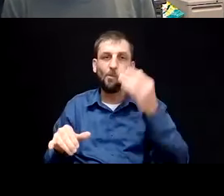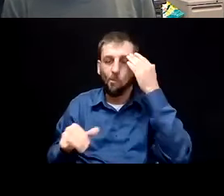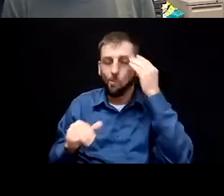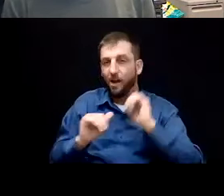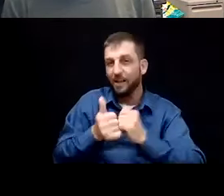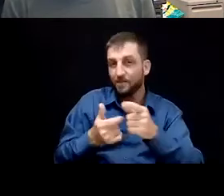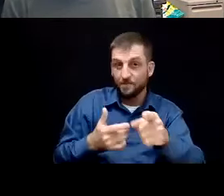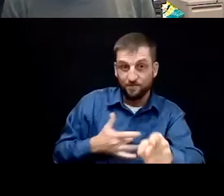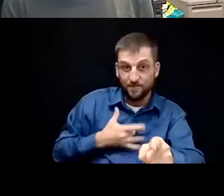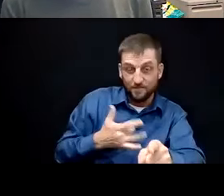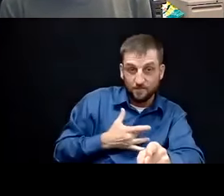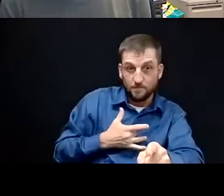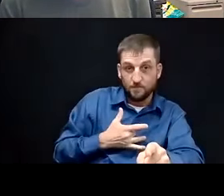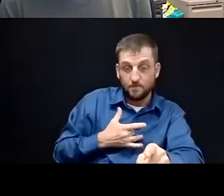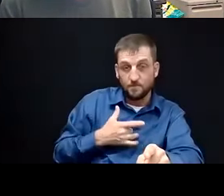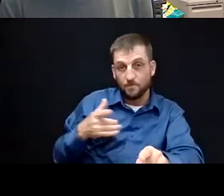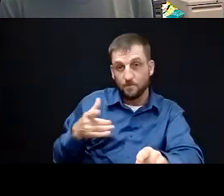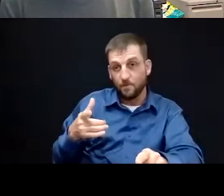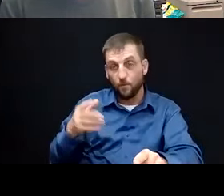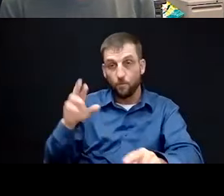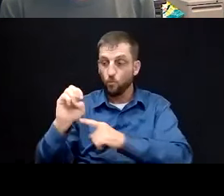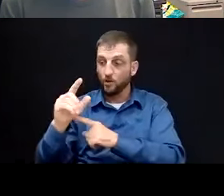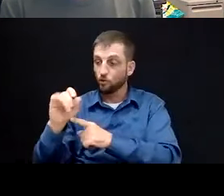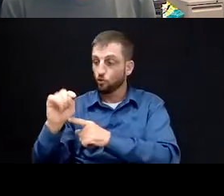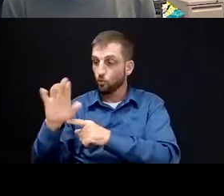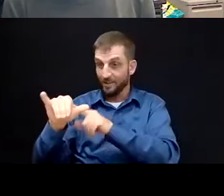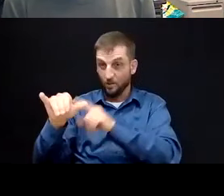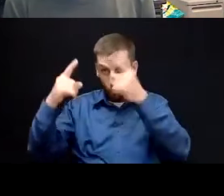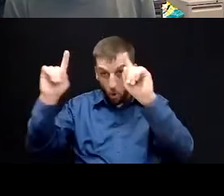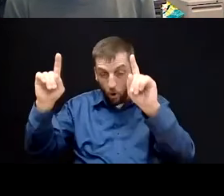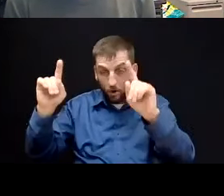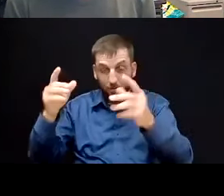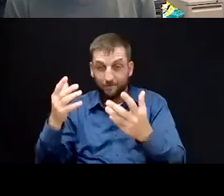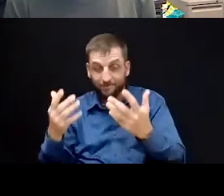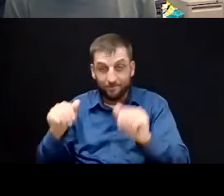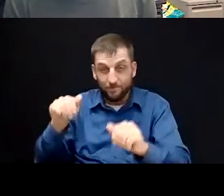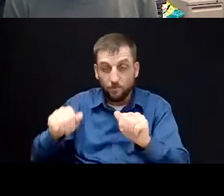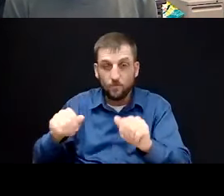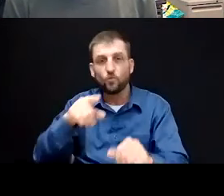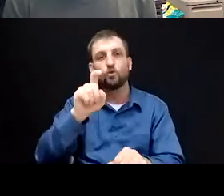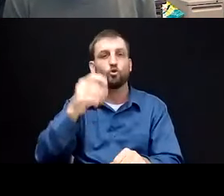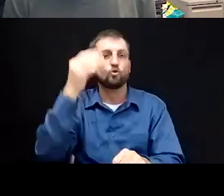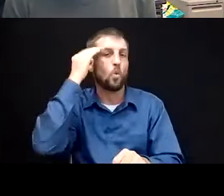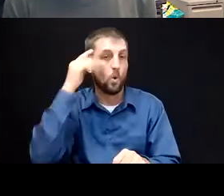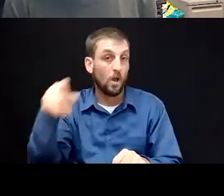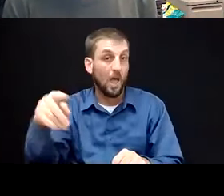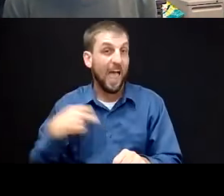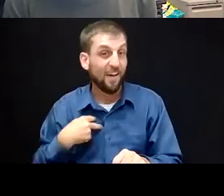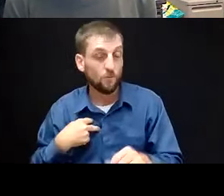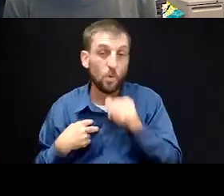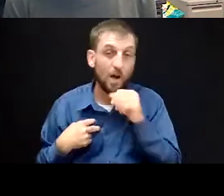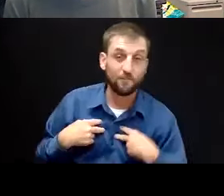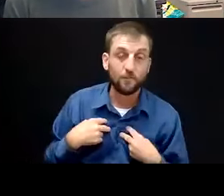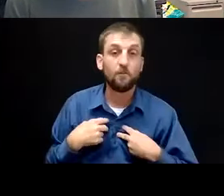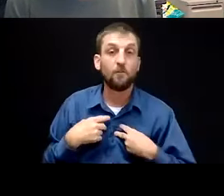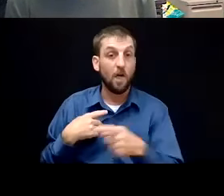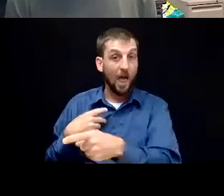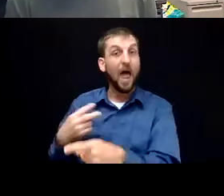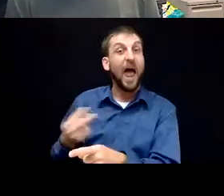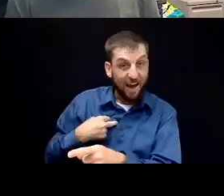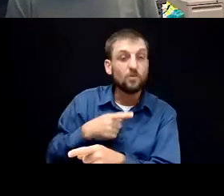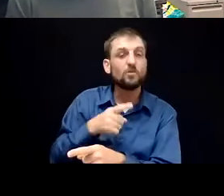registries or if they work or are effective, you should know if your parish has one. If your parish has one, call them and sign